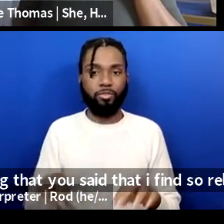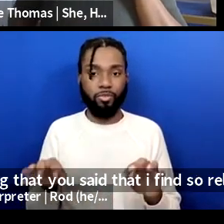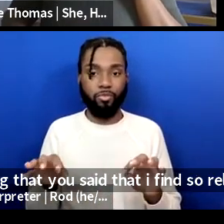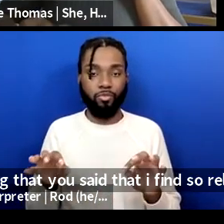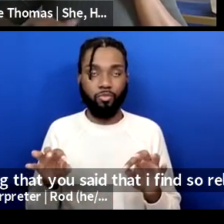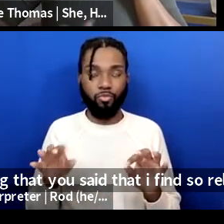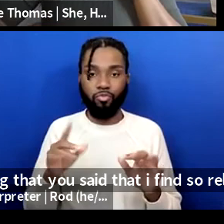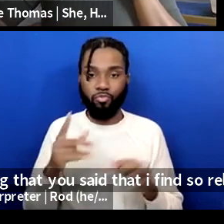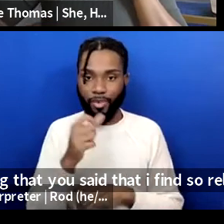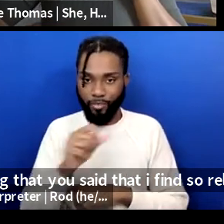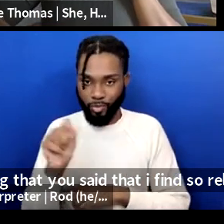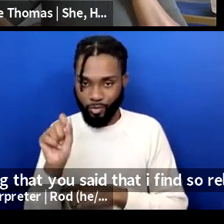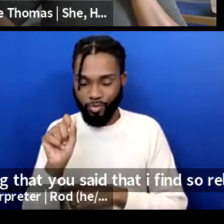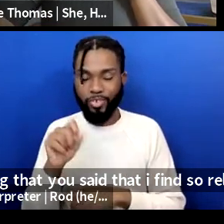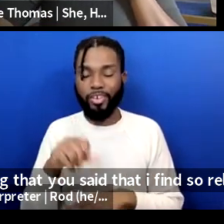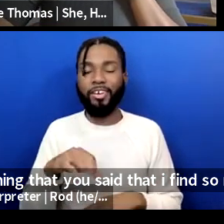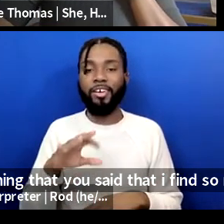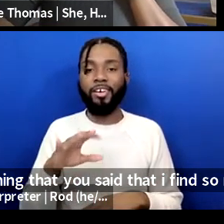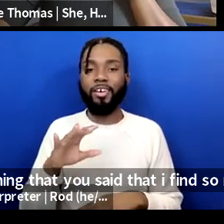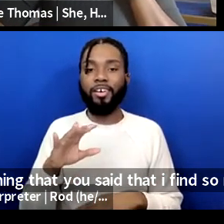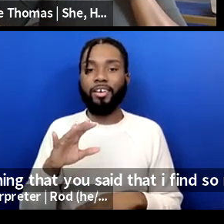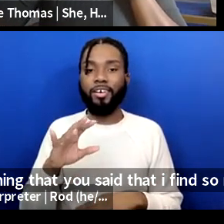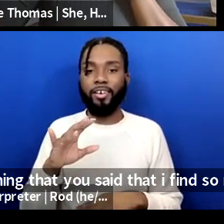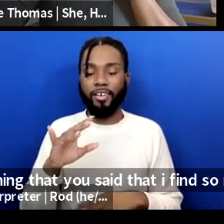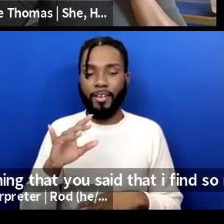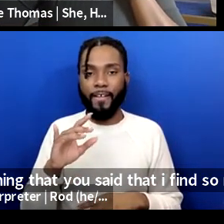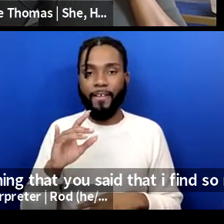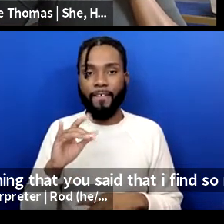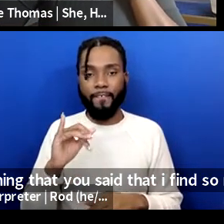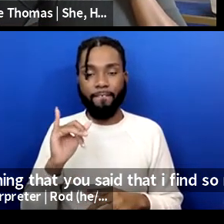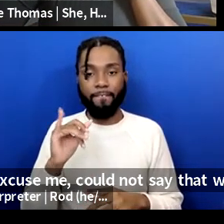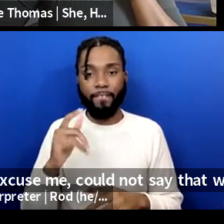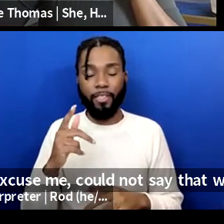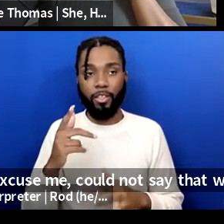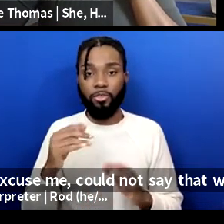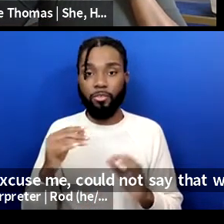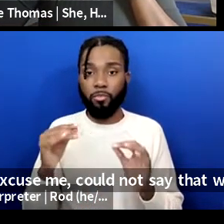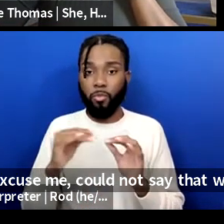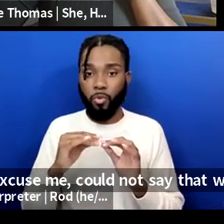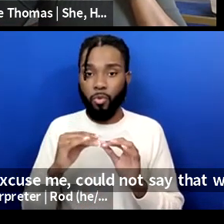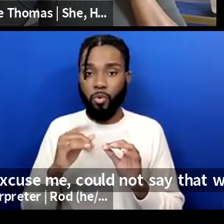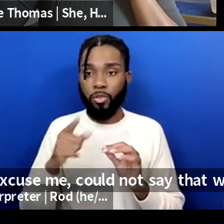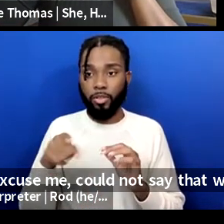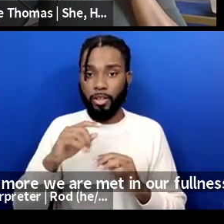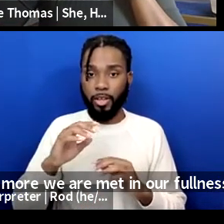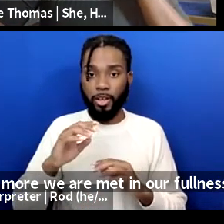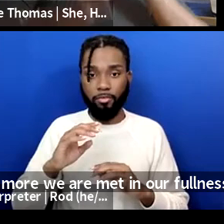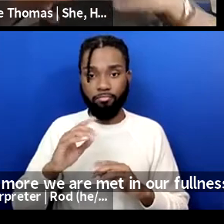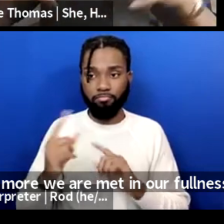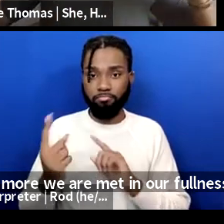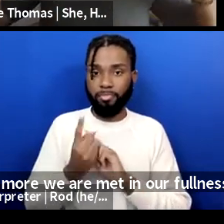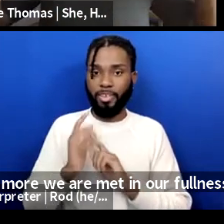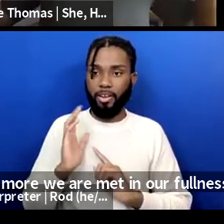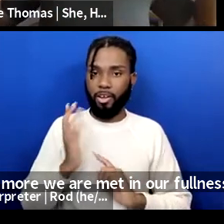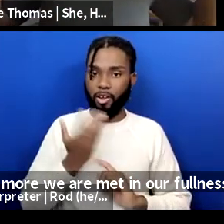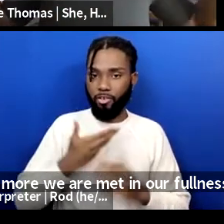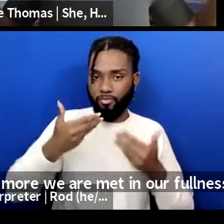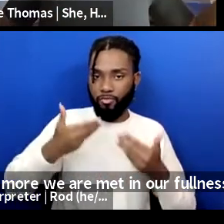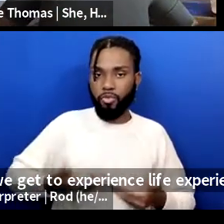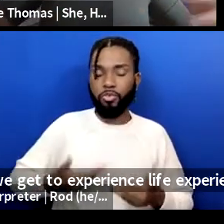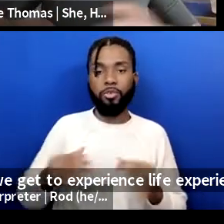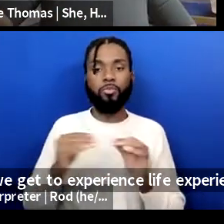revelatory, excuse me, could not say that word, is like, the more we are met in our fullness, the more we get to experience